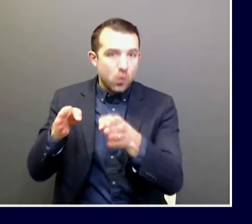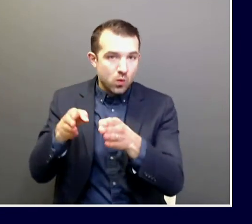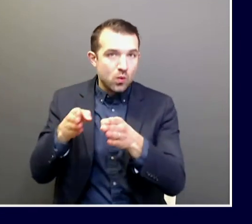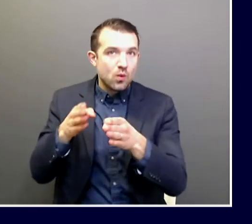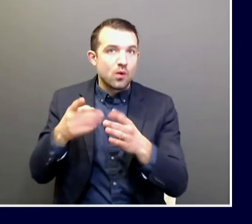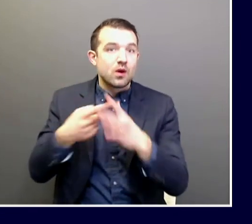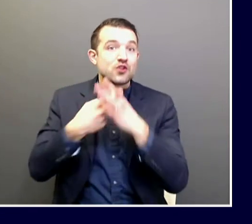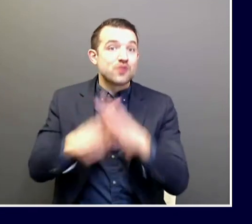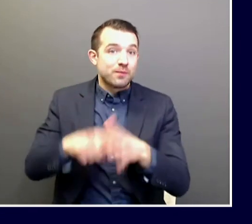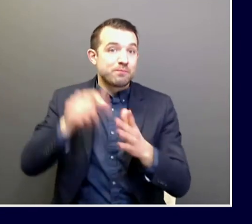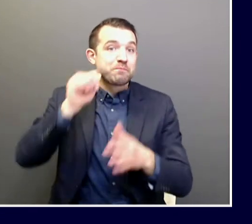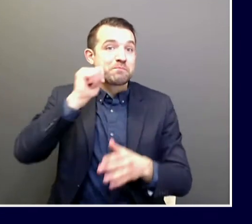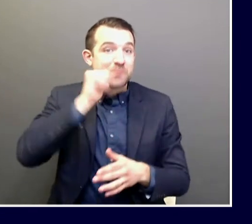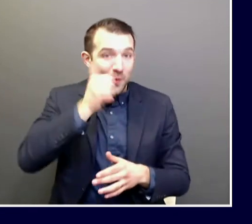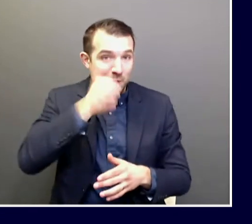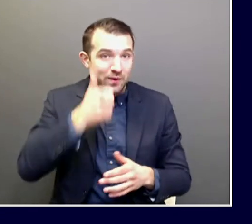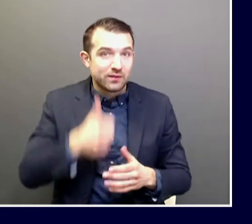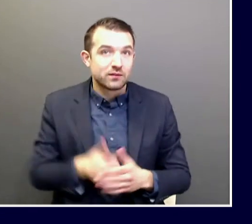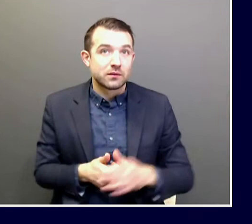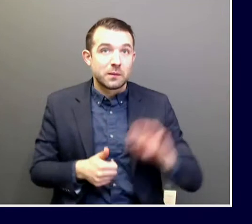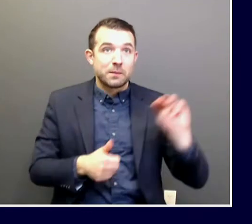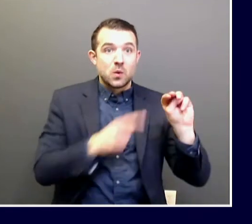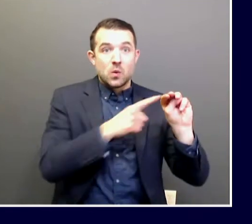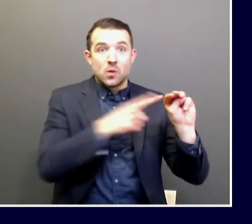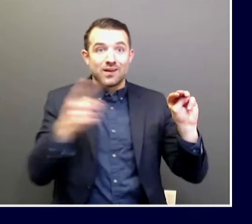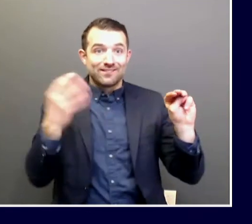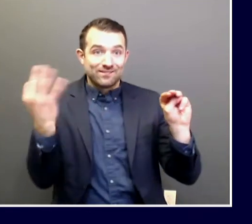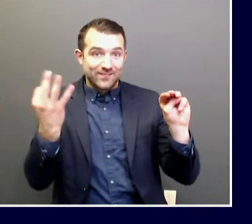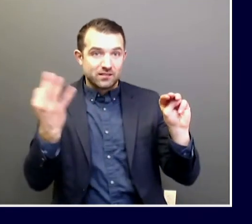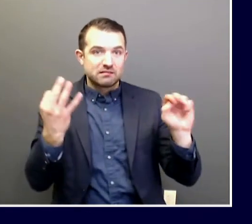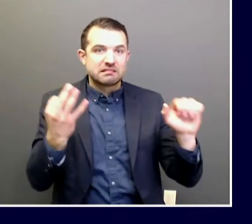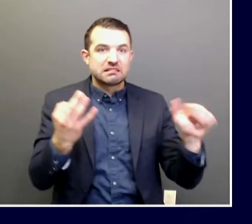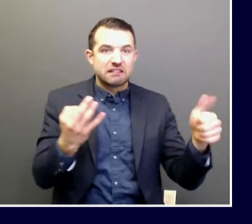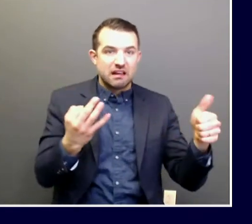p.m. Similarly, testing is free,